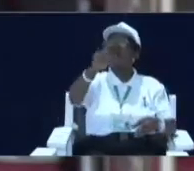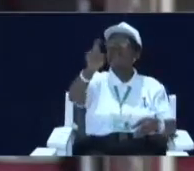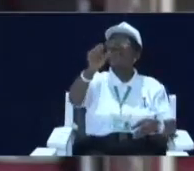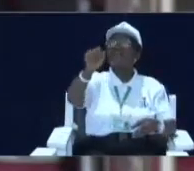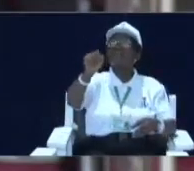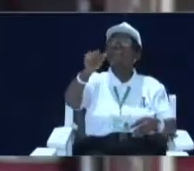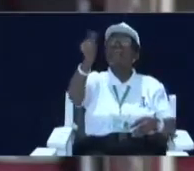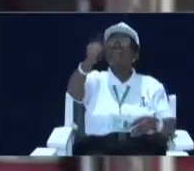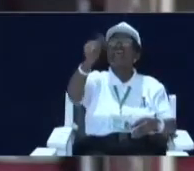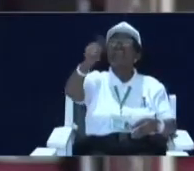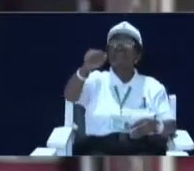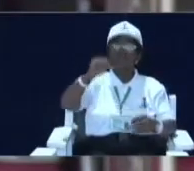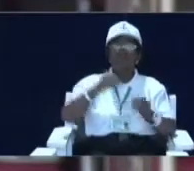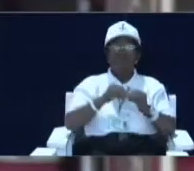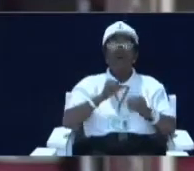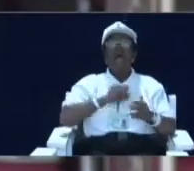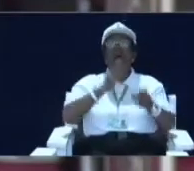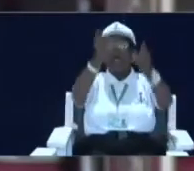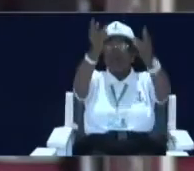want thousands.